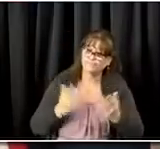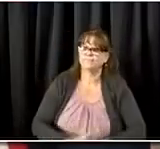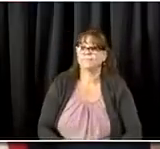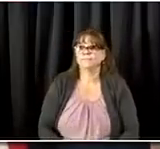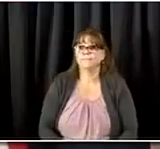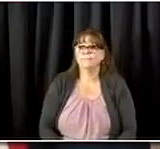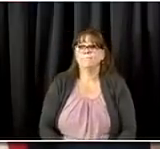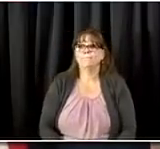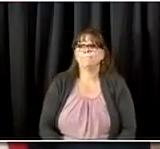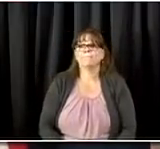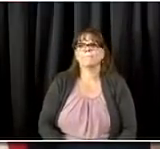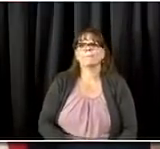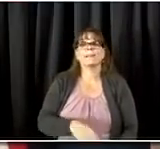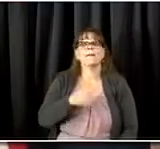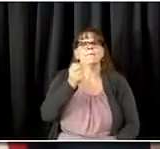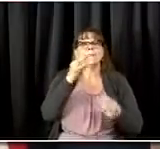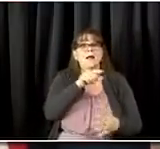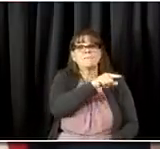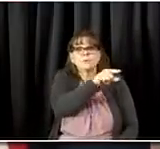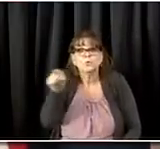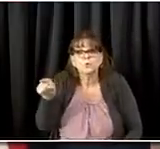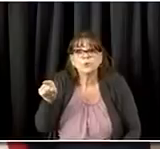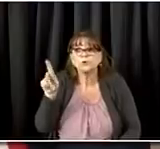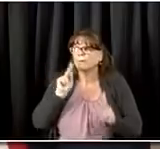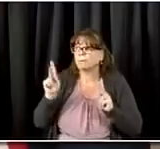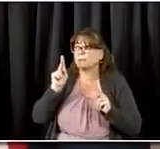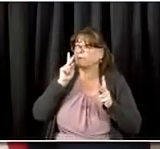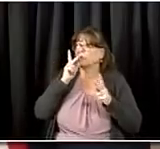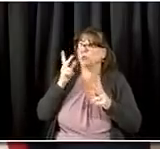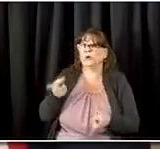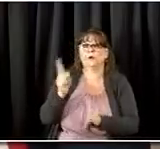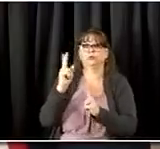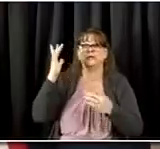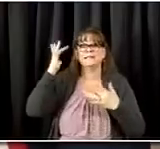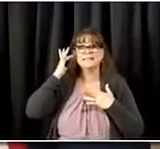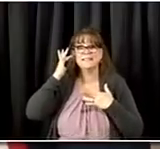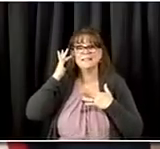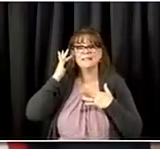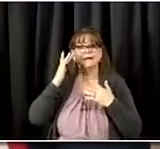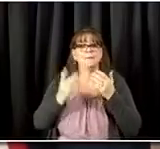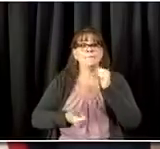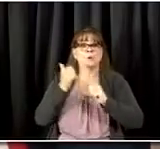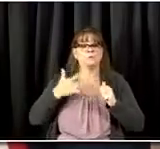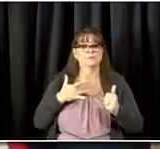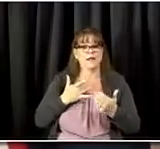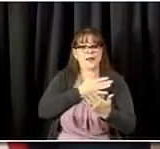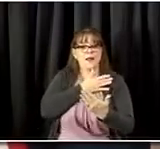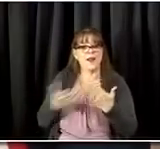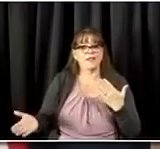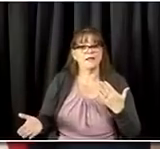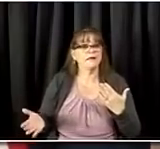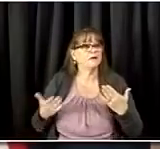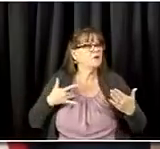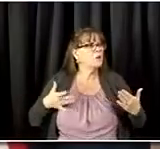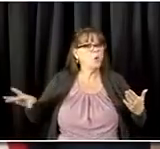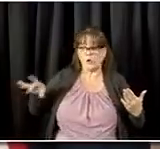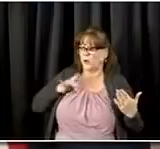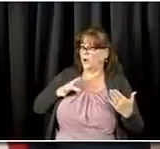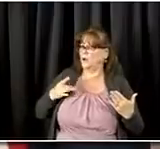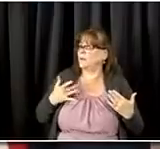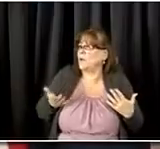Many of the affected Coloradans are asymptomatic. Again, while the safest thing to do is simply to gather with people of your household, another simple thing to do if